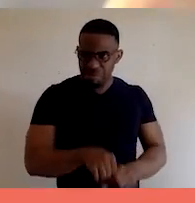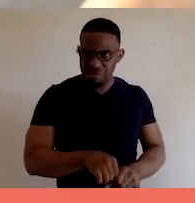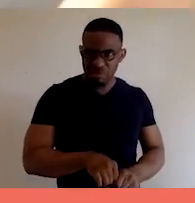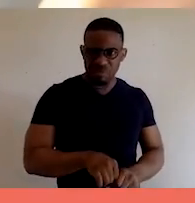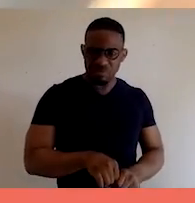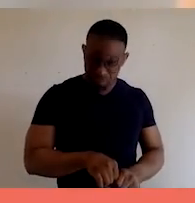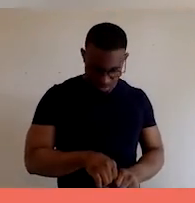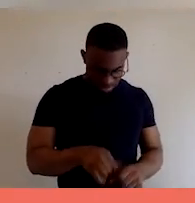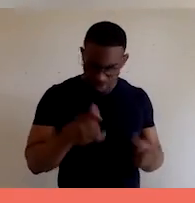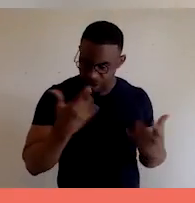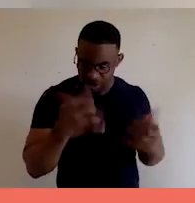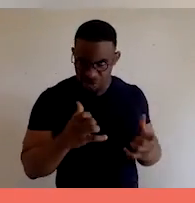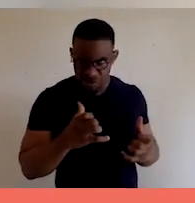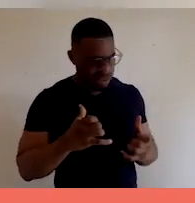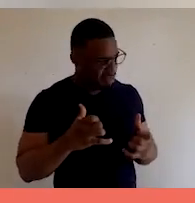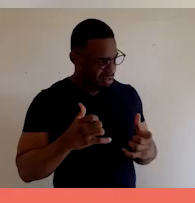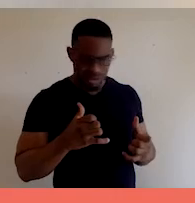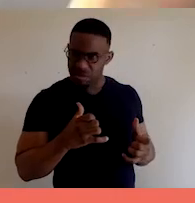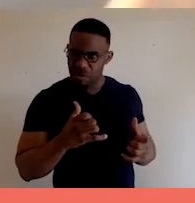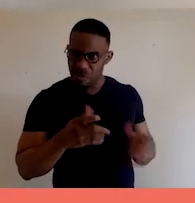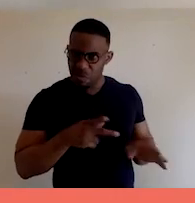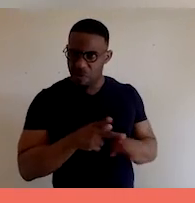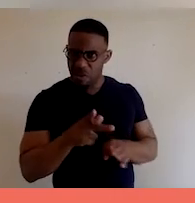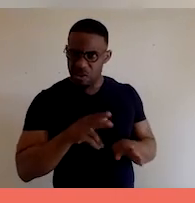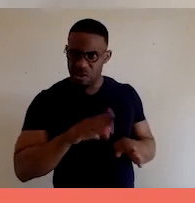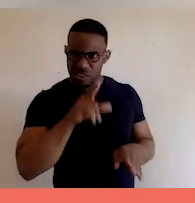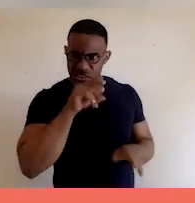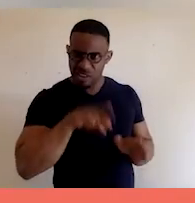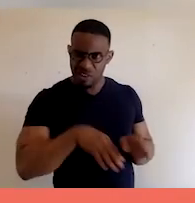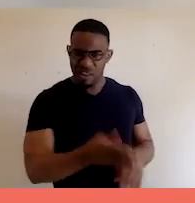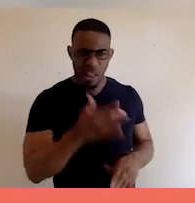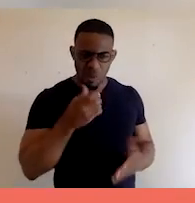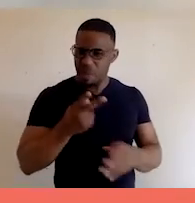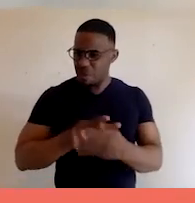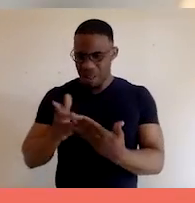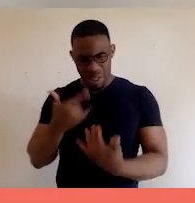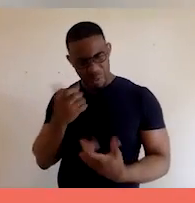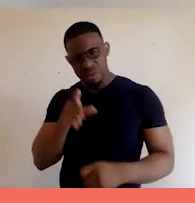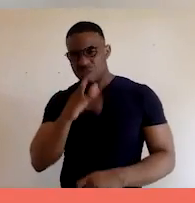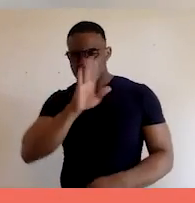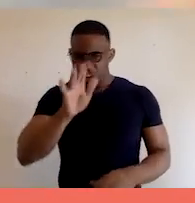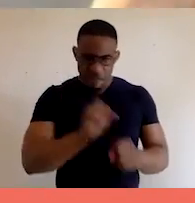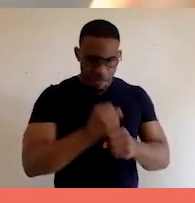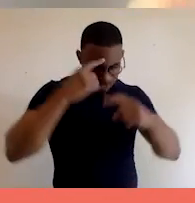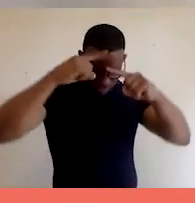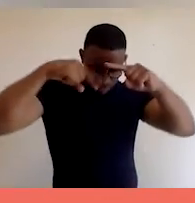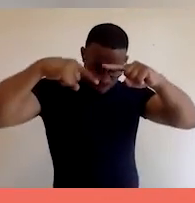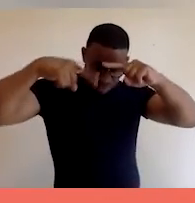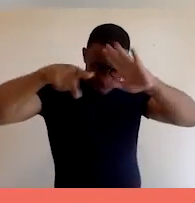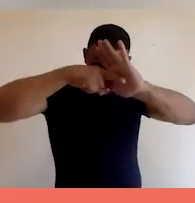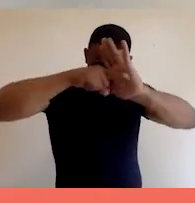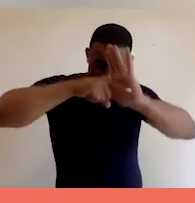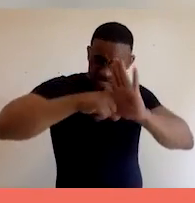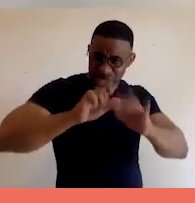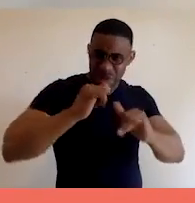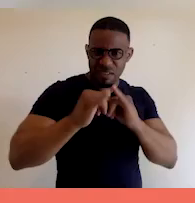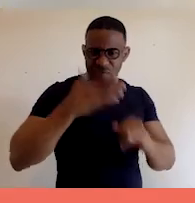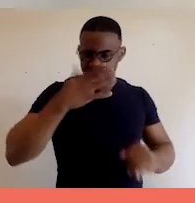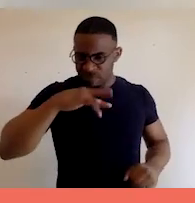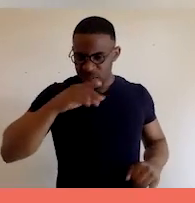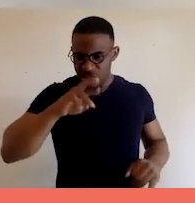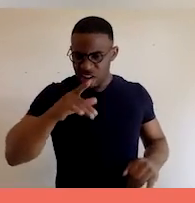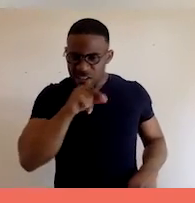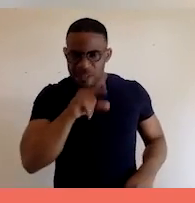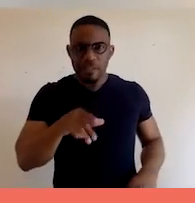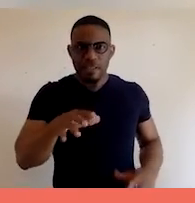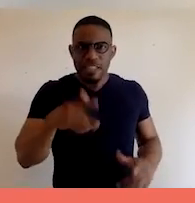station. They don't want a professional chicken fryer. They want a programmer. They don't want you. You'll never make it. Or you're going to interview and you smell like fried